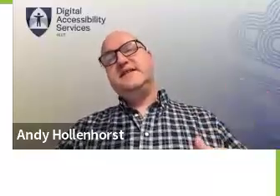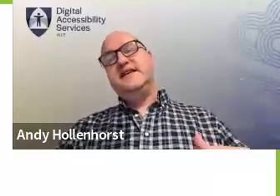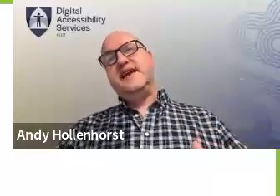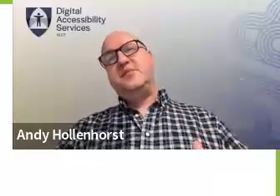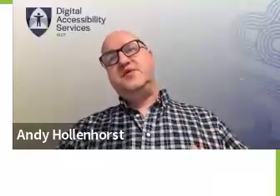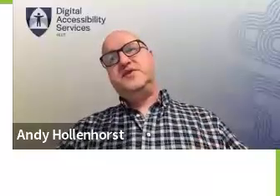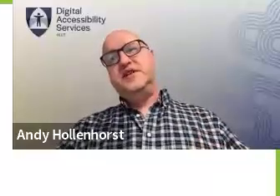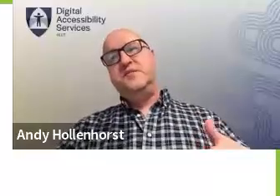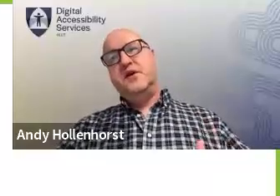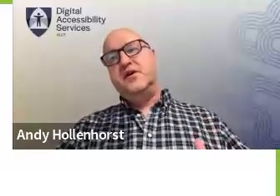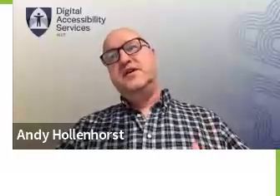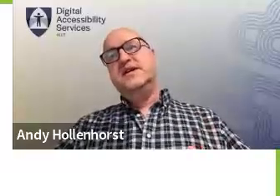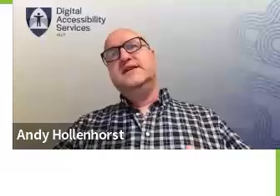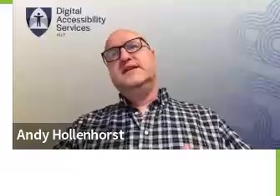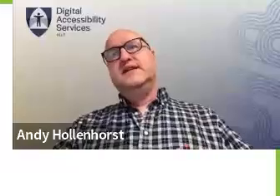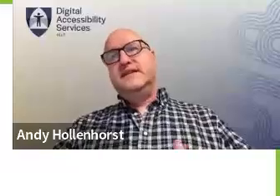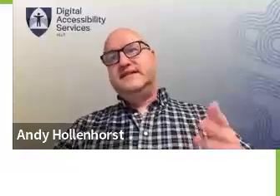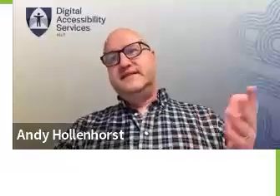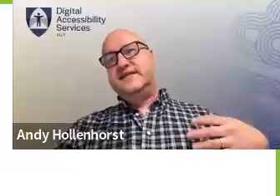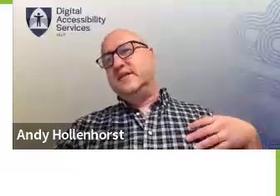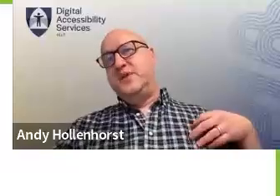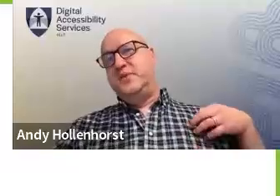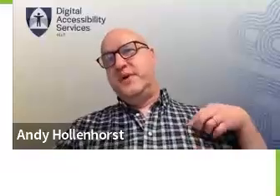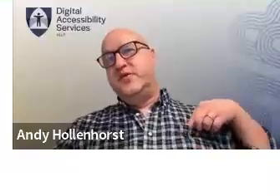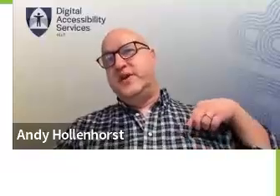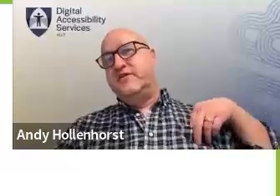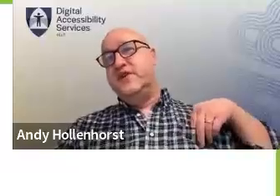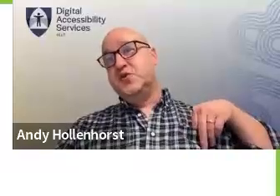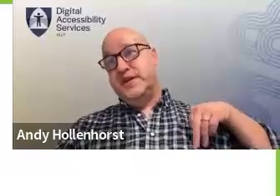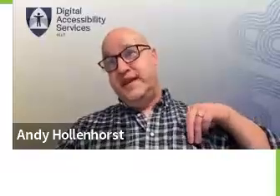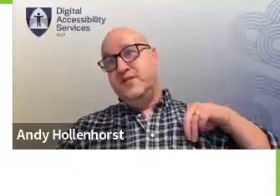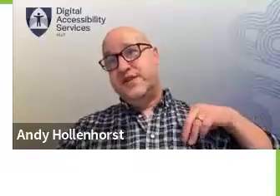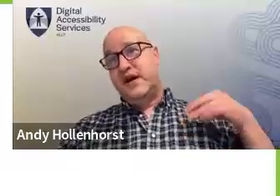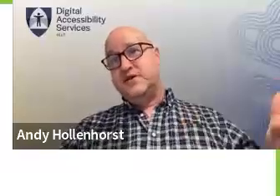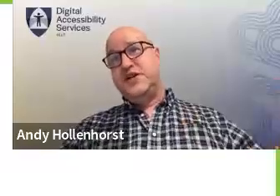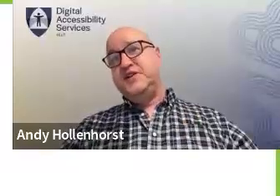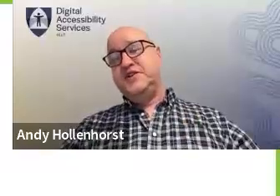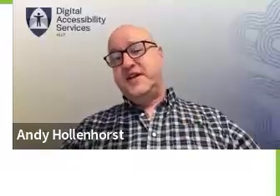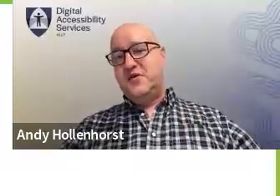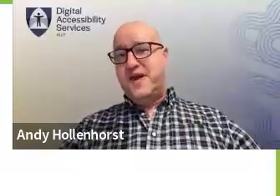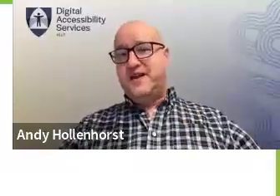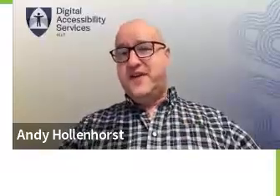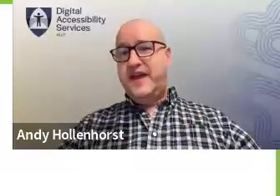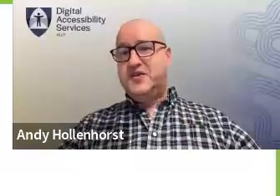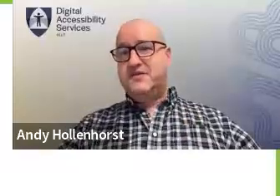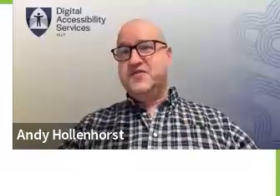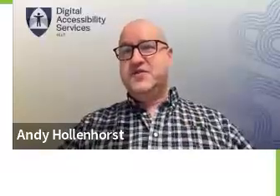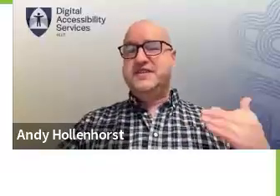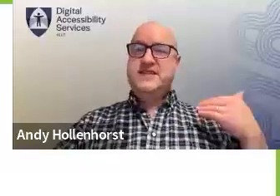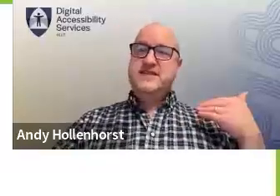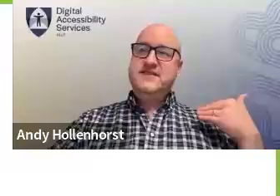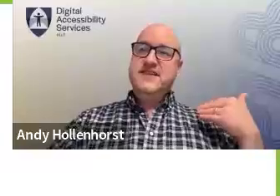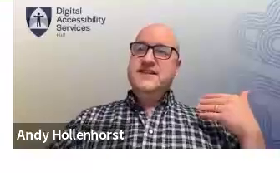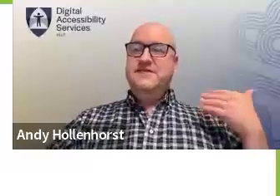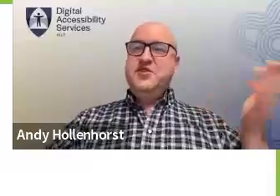The next example in the middle is that says some people might read it visually with color changes and or magnification. So